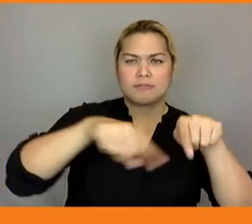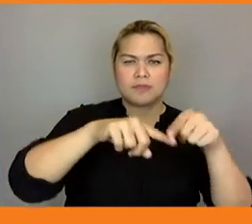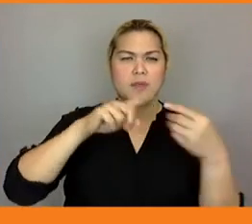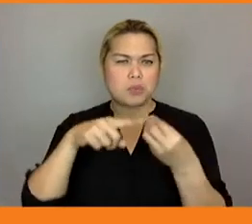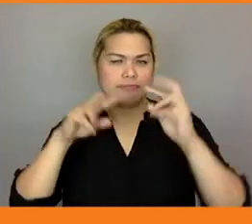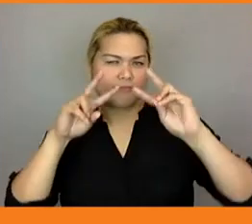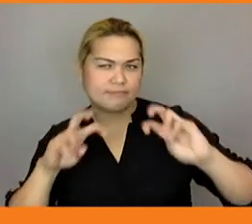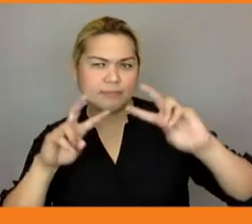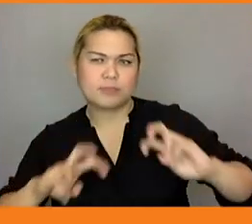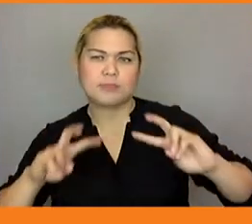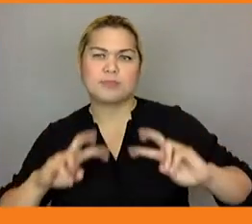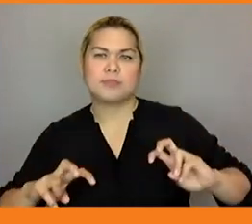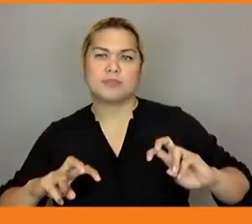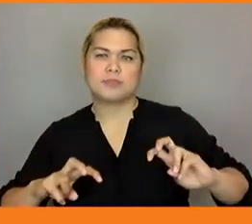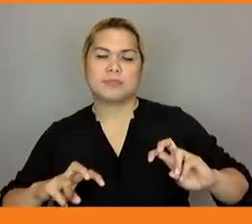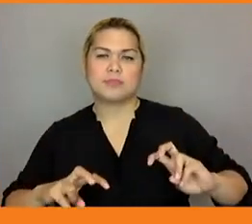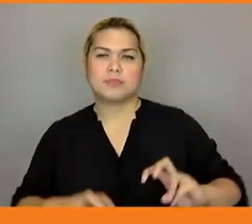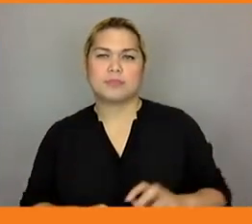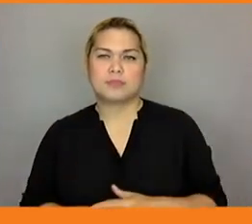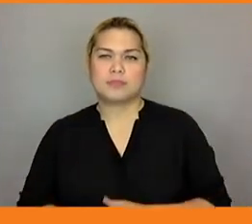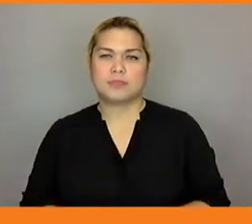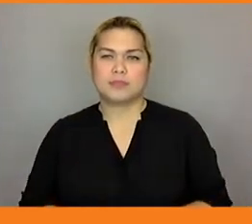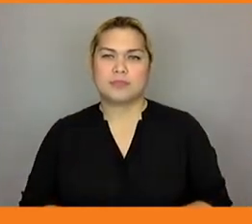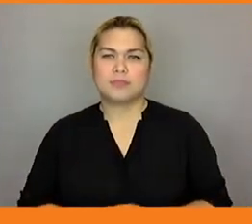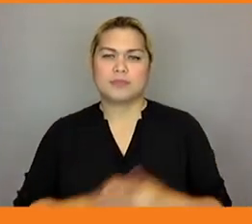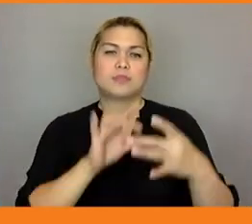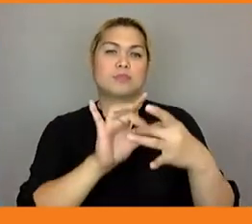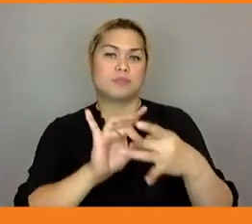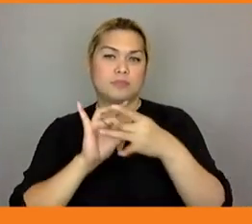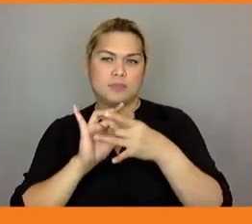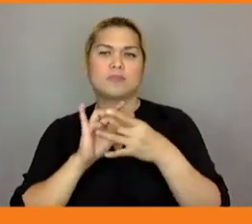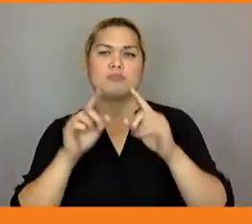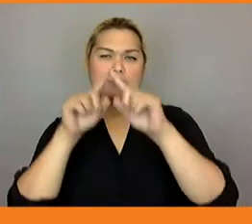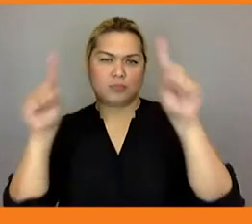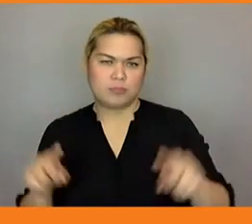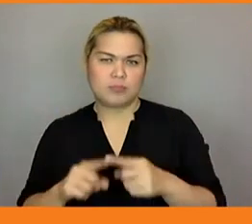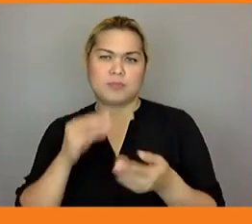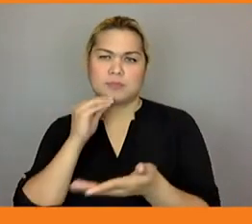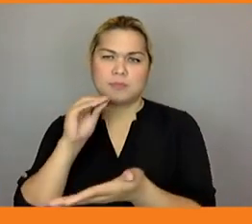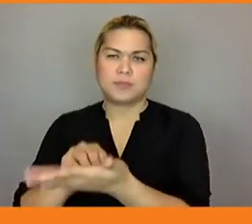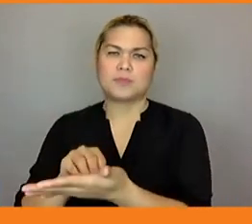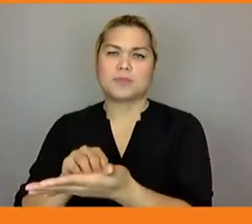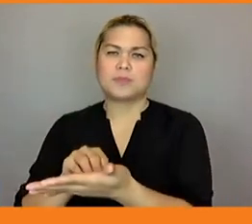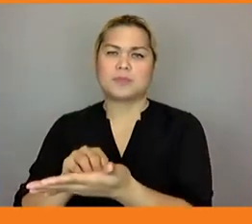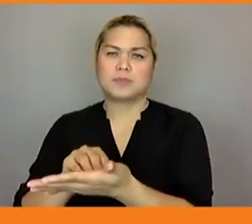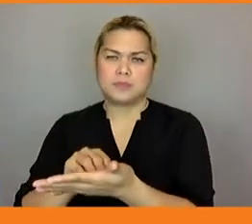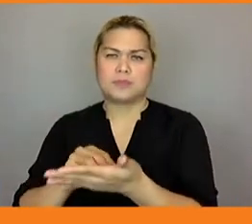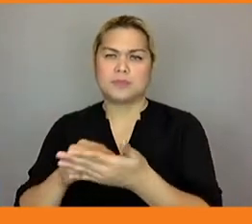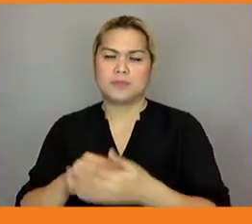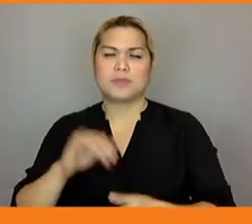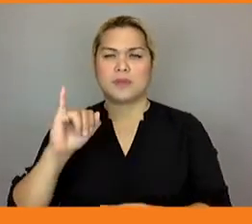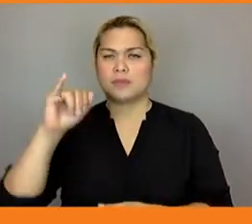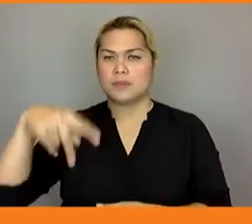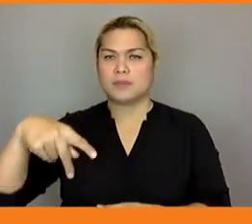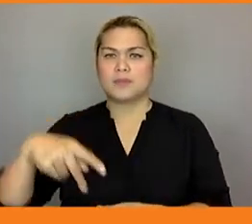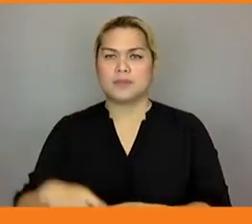preface to the report. The report was not even presented by the expert himself, by the local consultant when it was